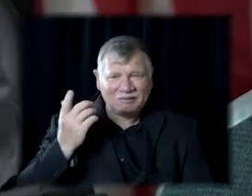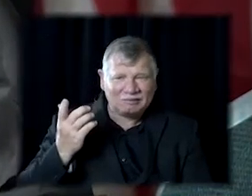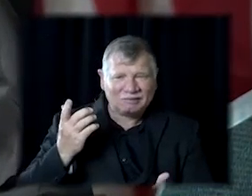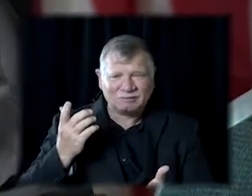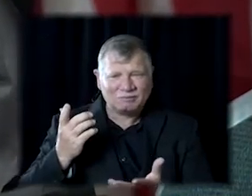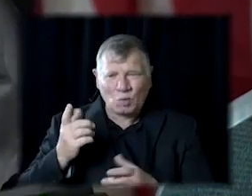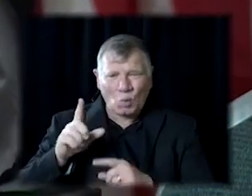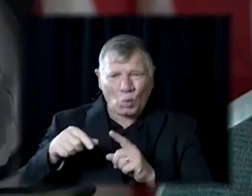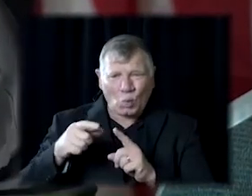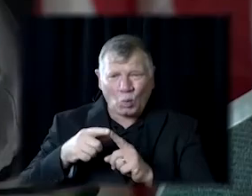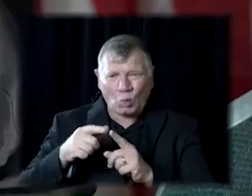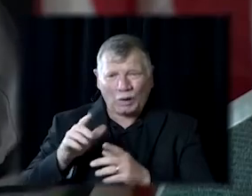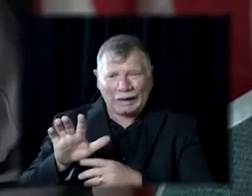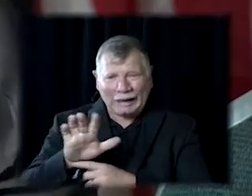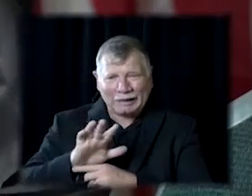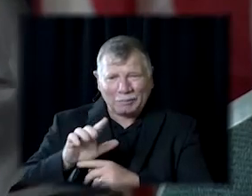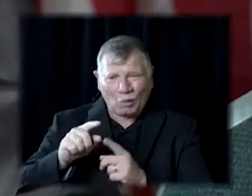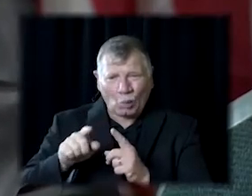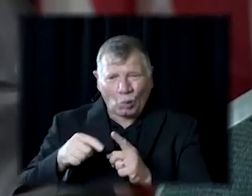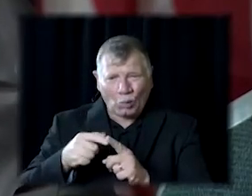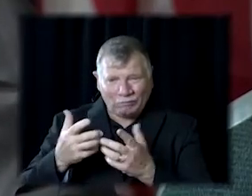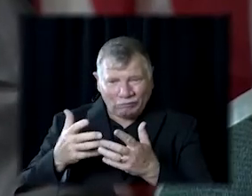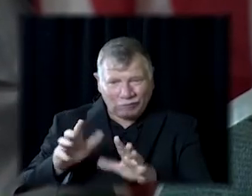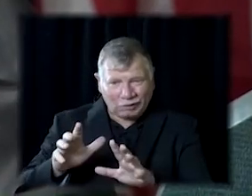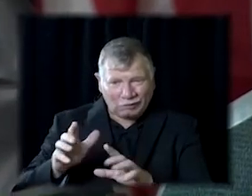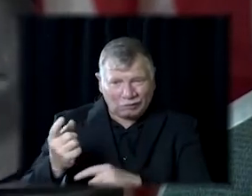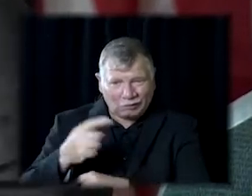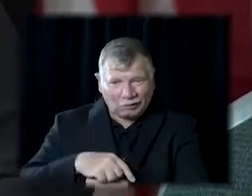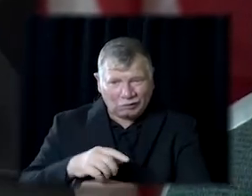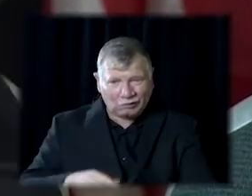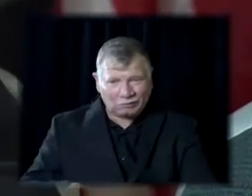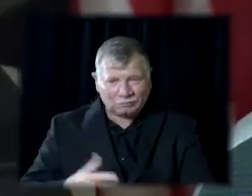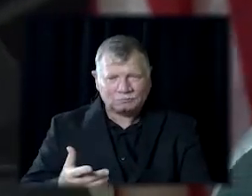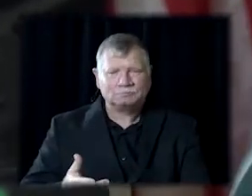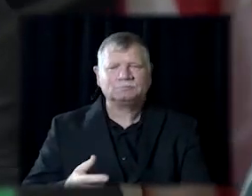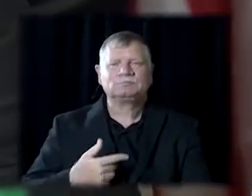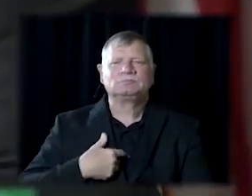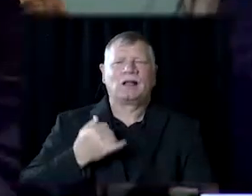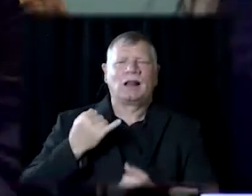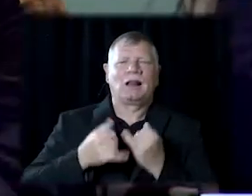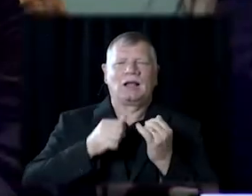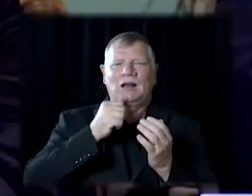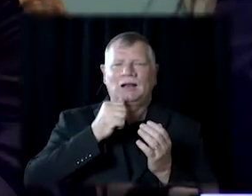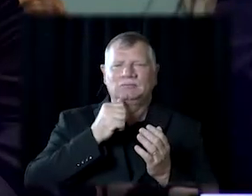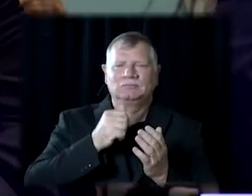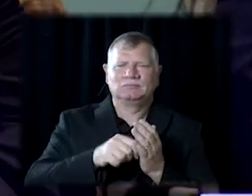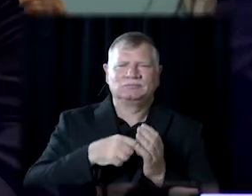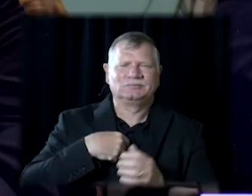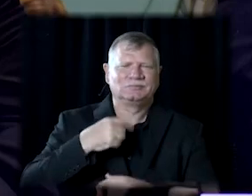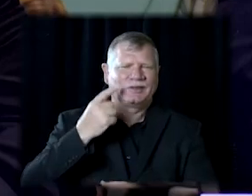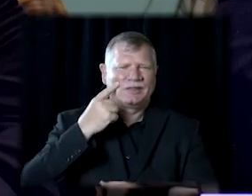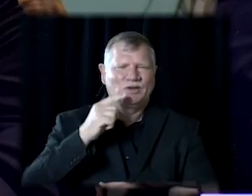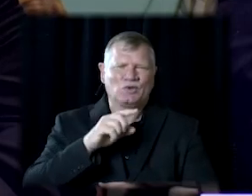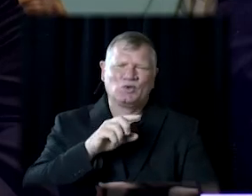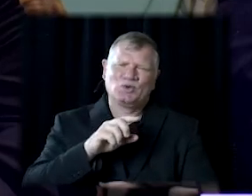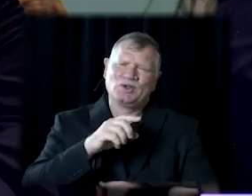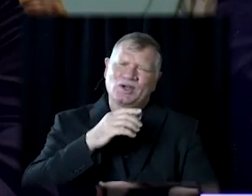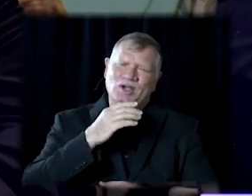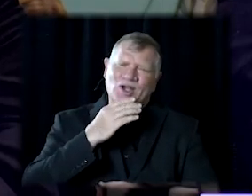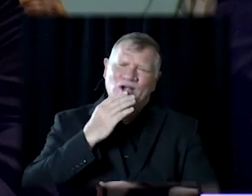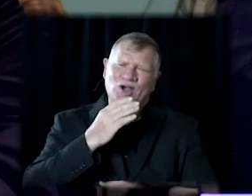it's only an estimate at this moment, but. Yeah, I know that on the last letter we include 2017 in